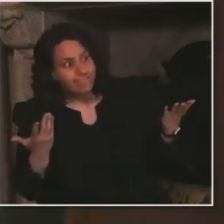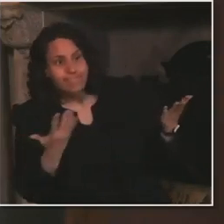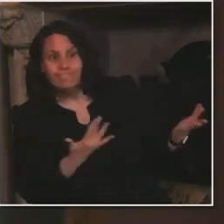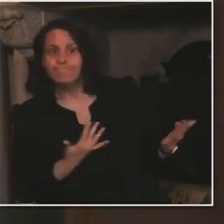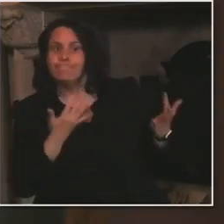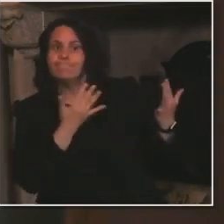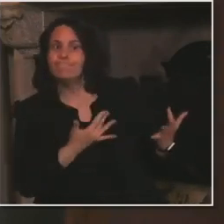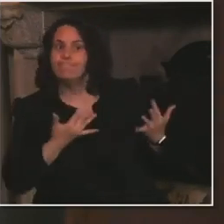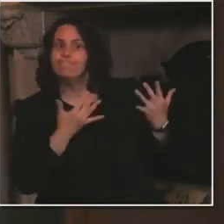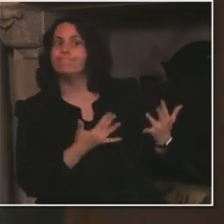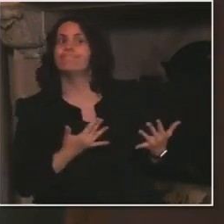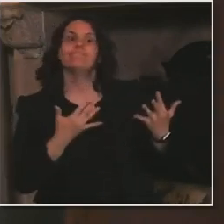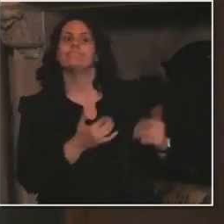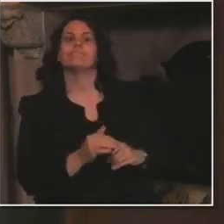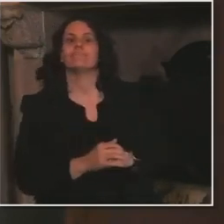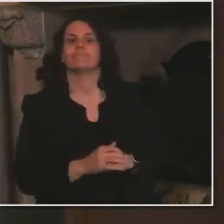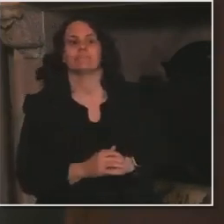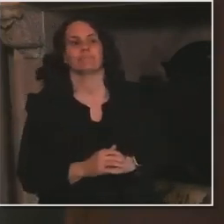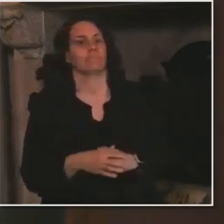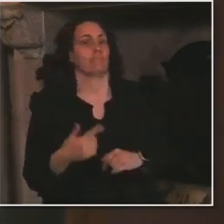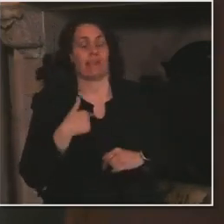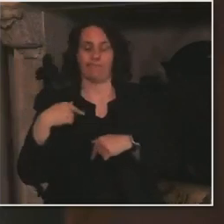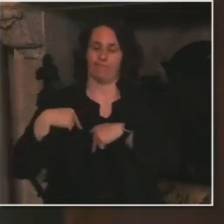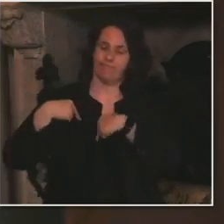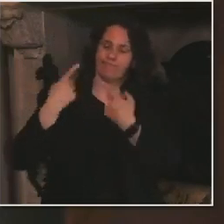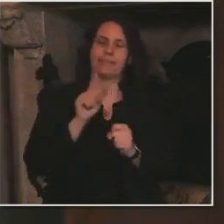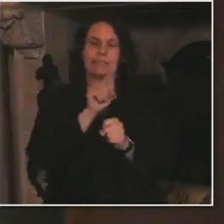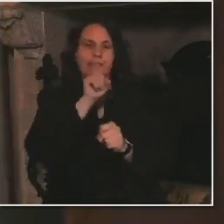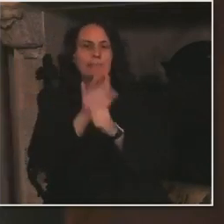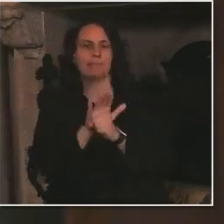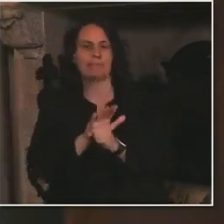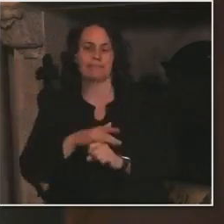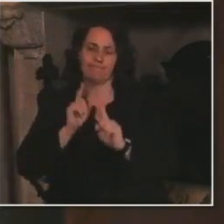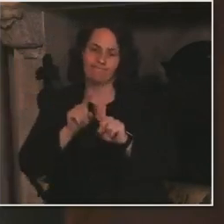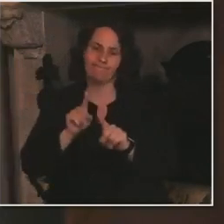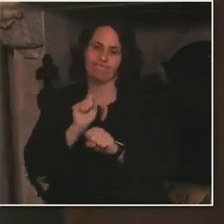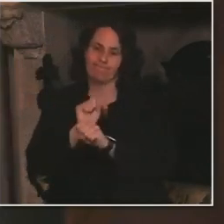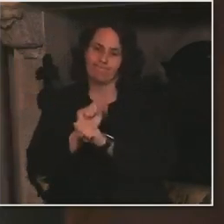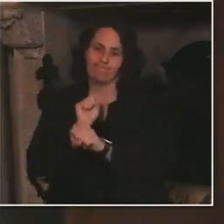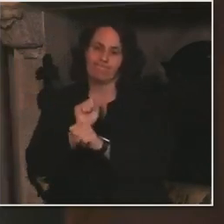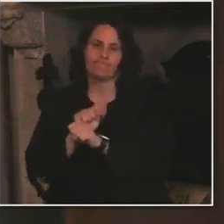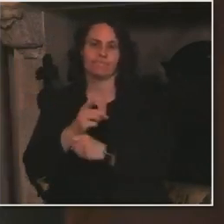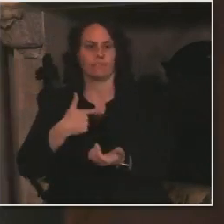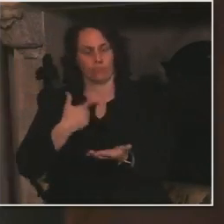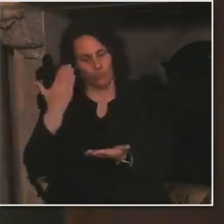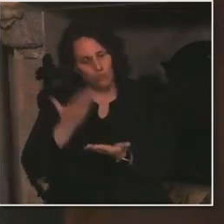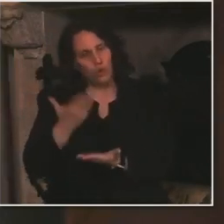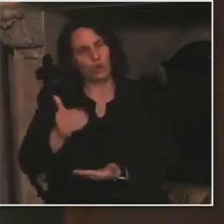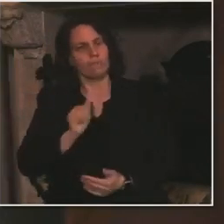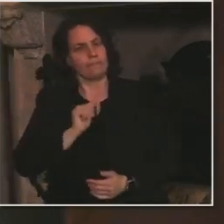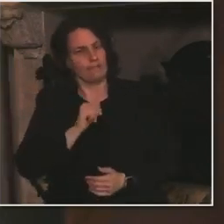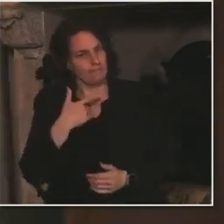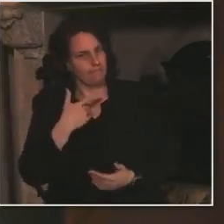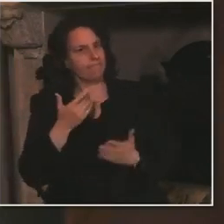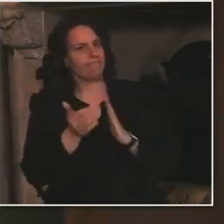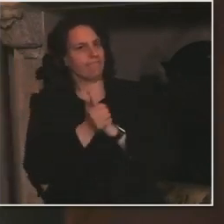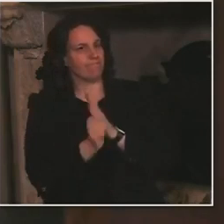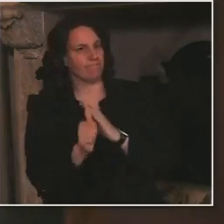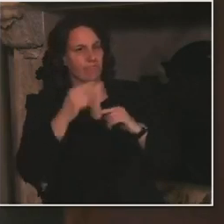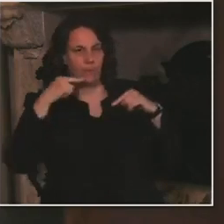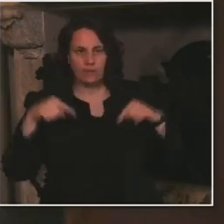faith to accomplish that. And as it relates to the pandemic specifically, we have provided